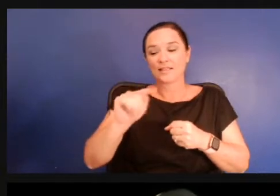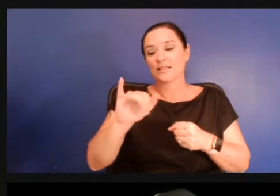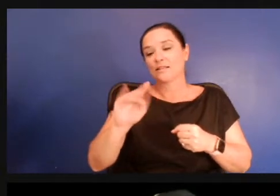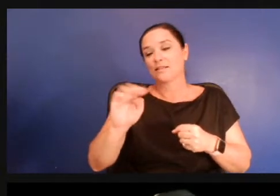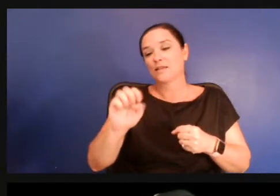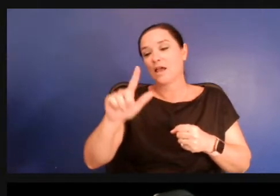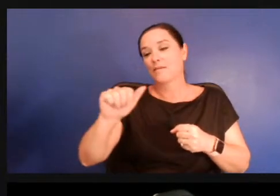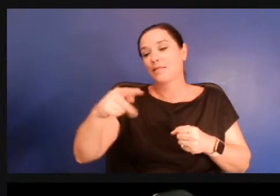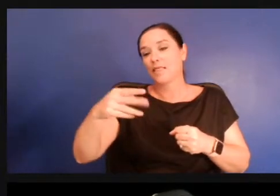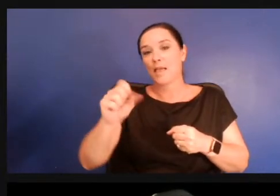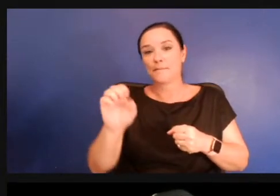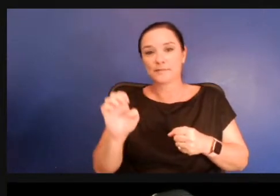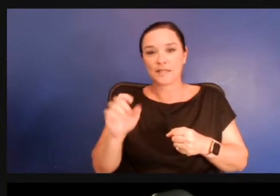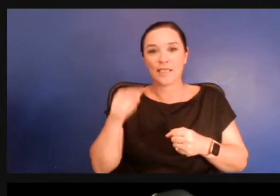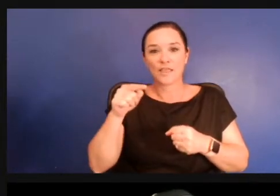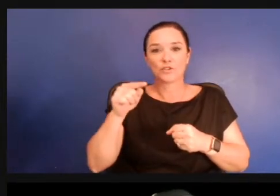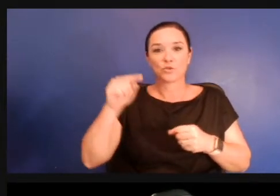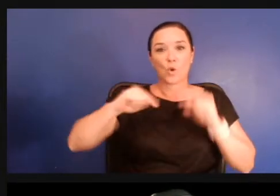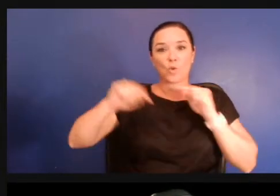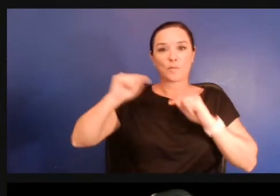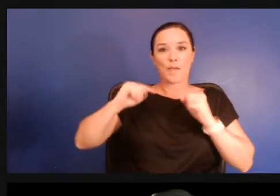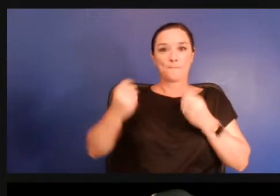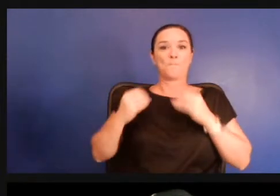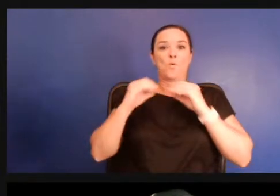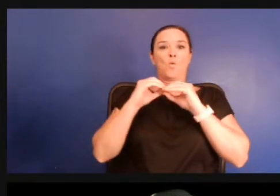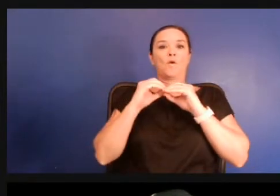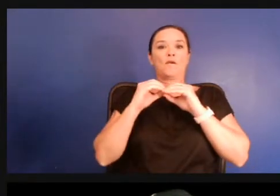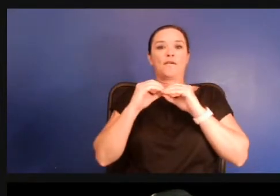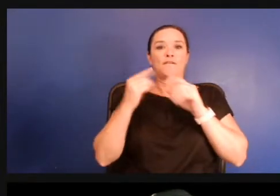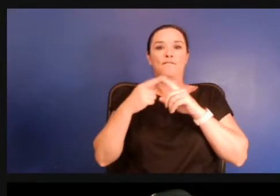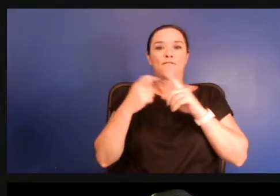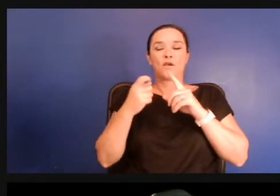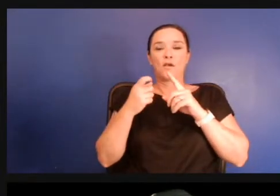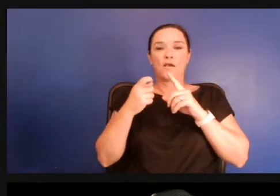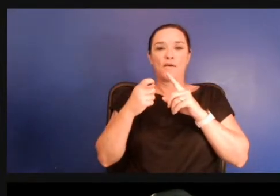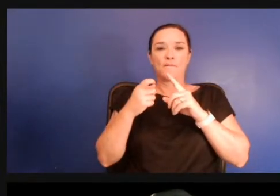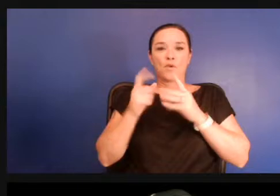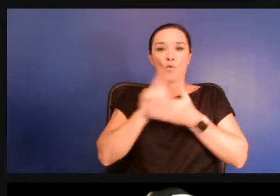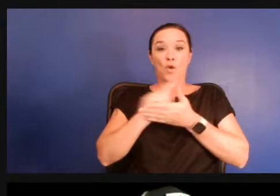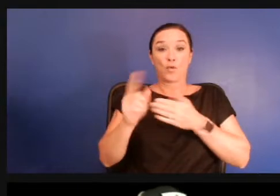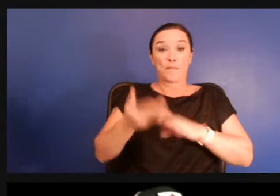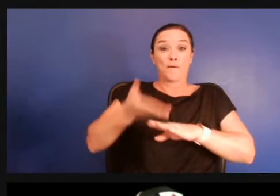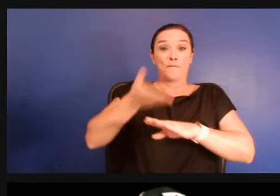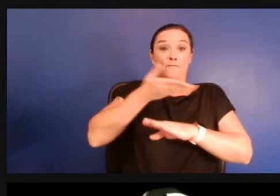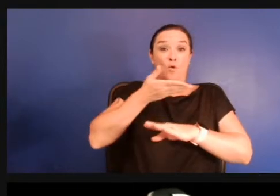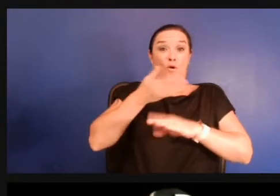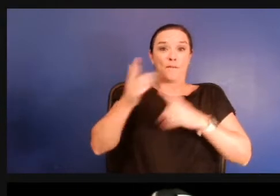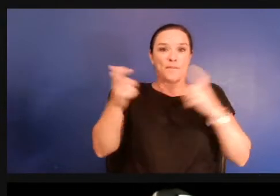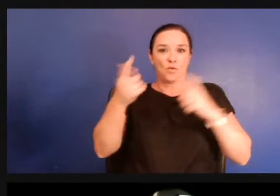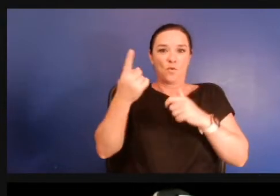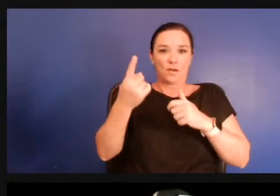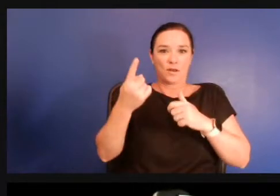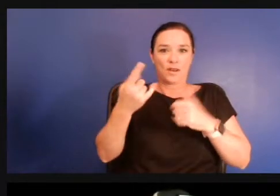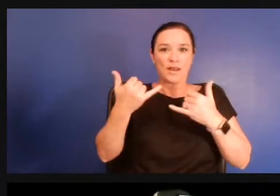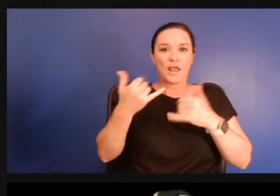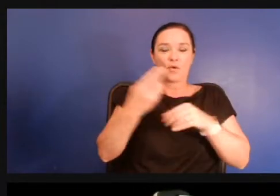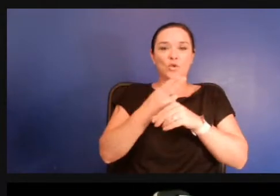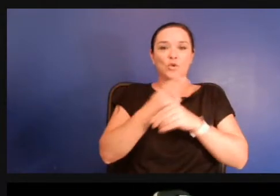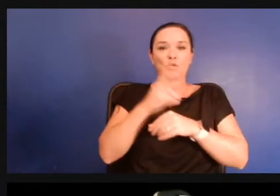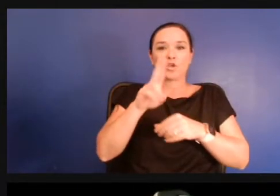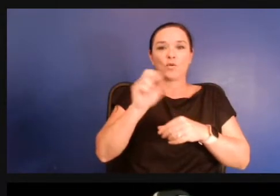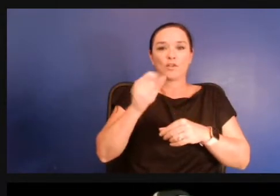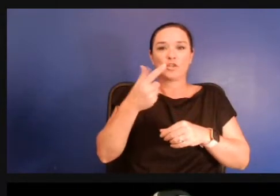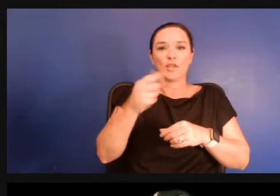one going further back now from a week before this event, and we're using the USGS map now, right? So there is that